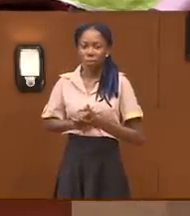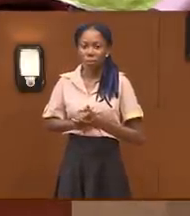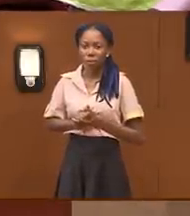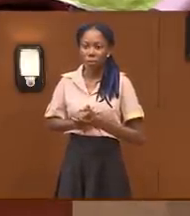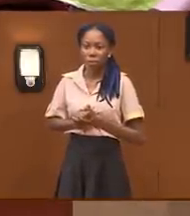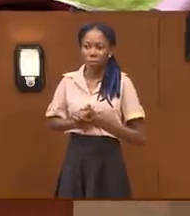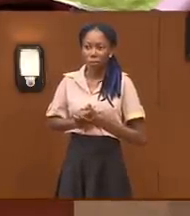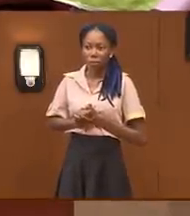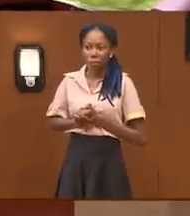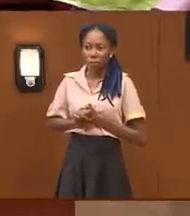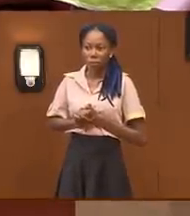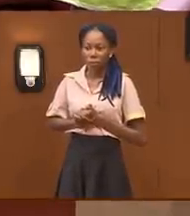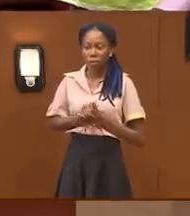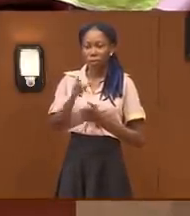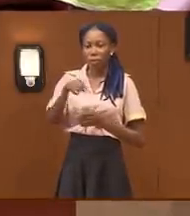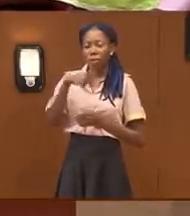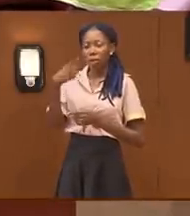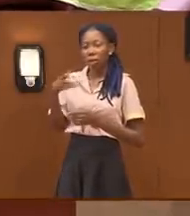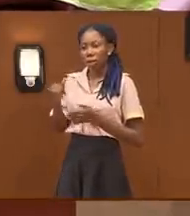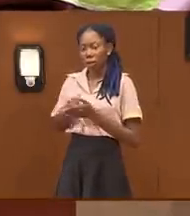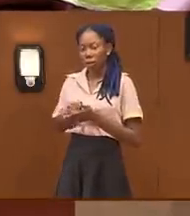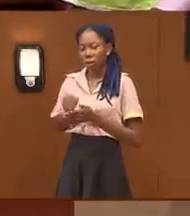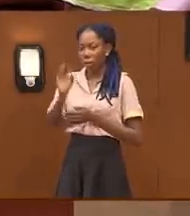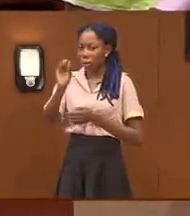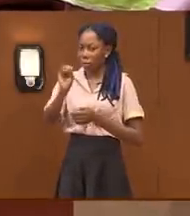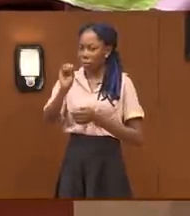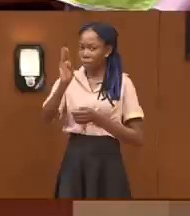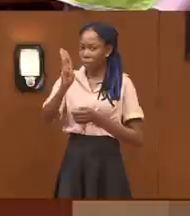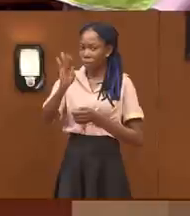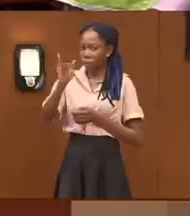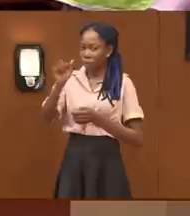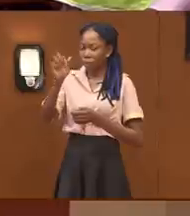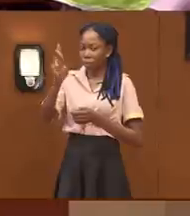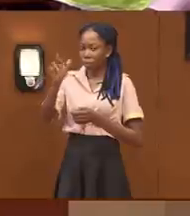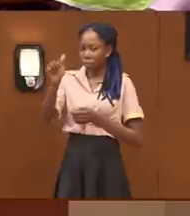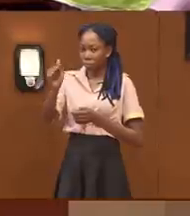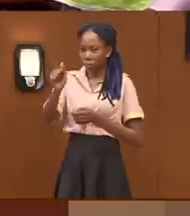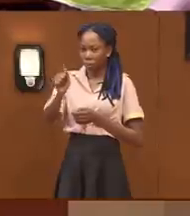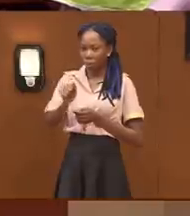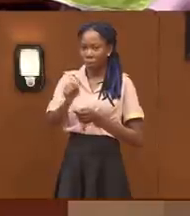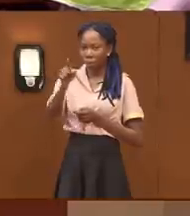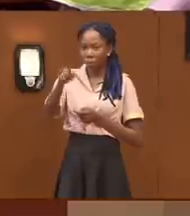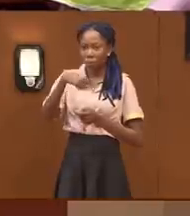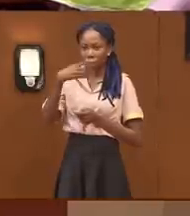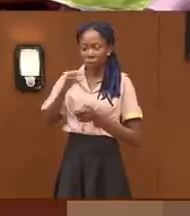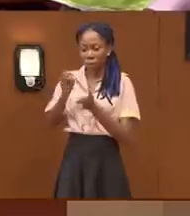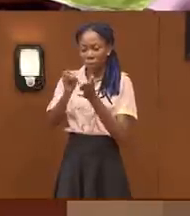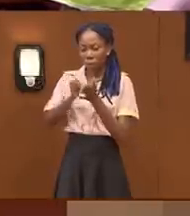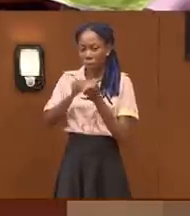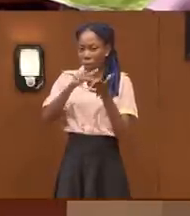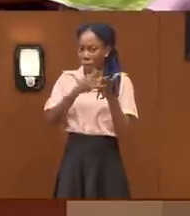Are you good? Mr. Sylvester, I could have left 4 months, but by June, my rent where I stay will